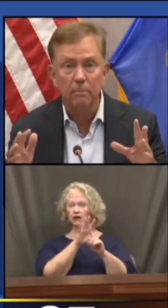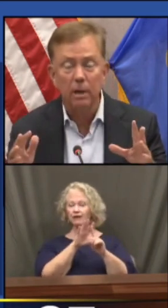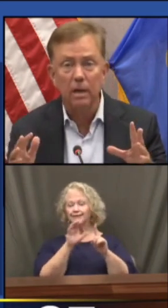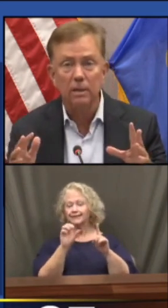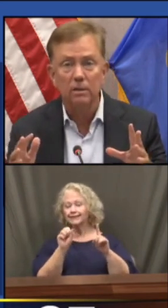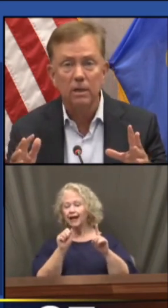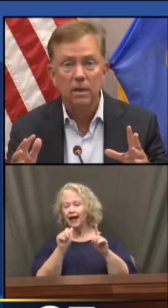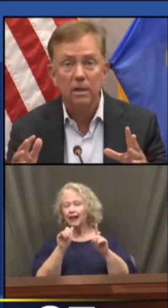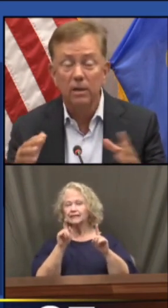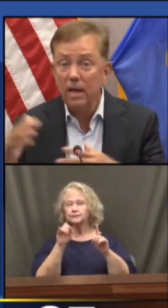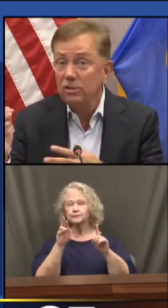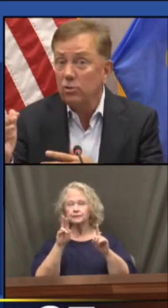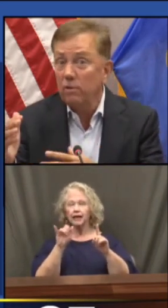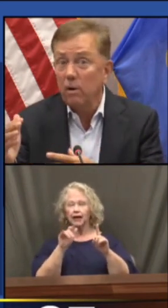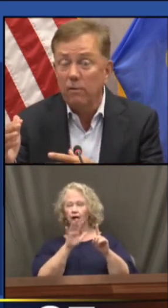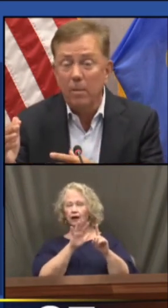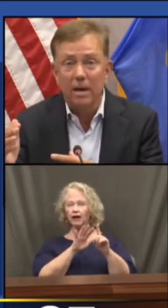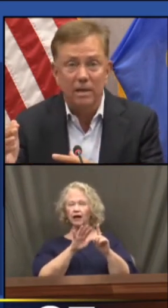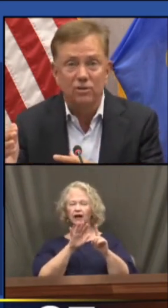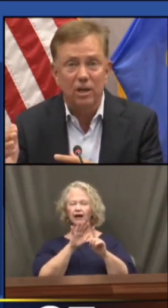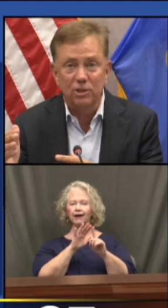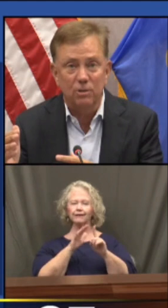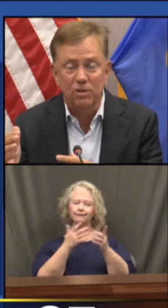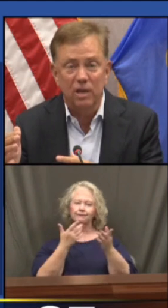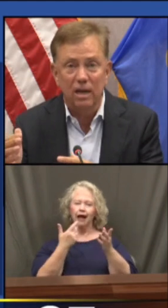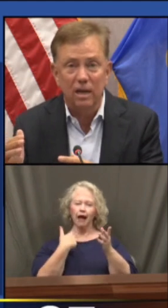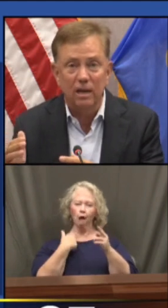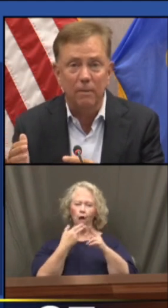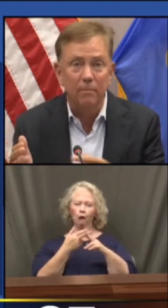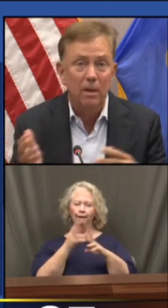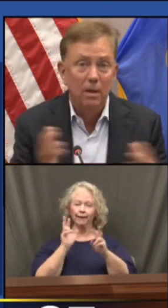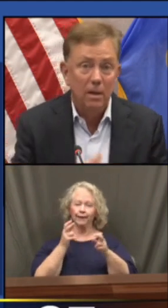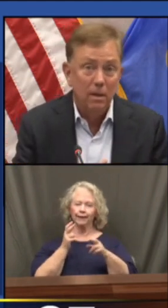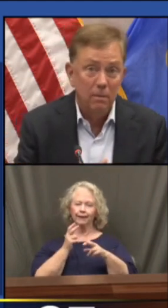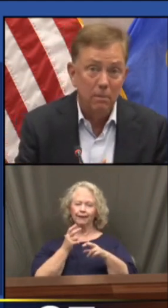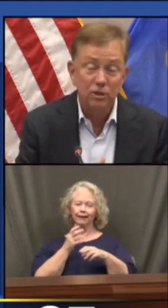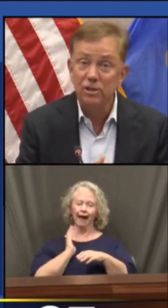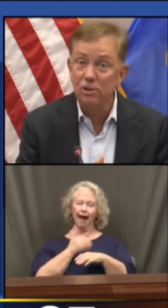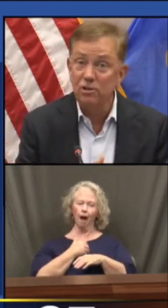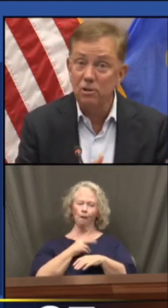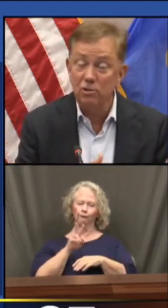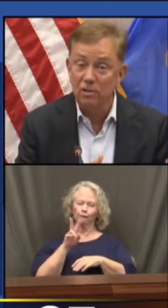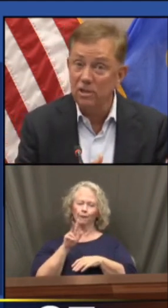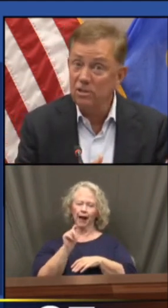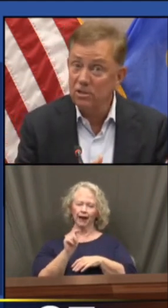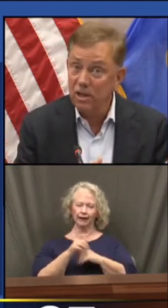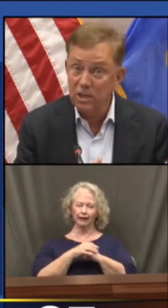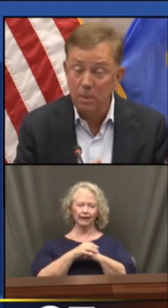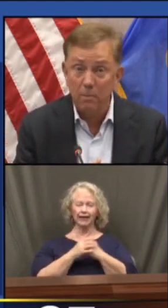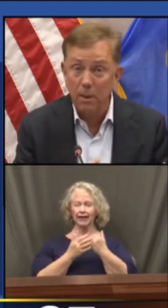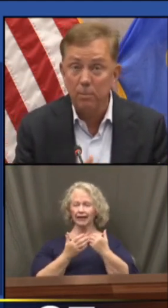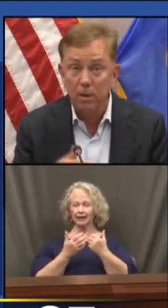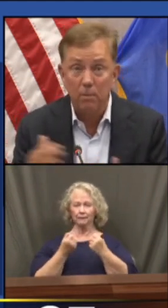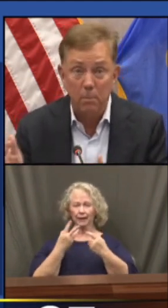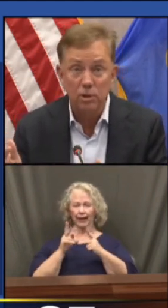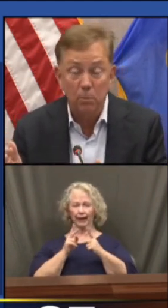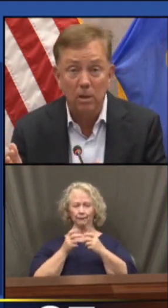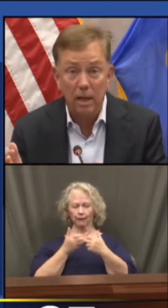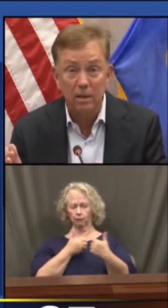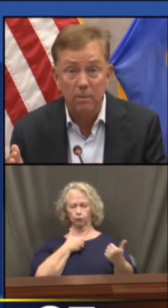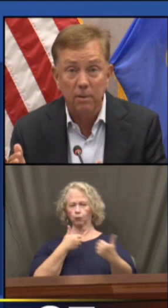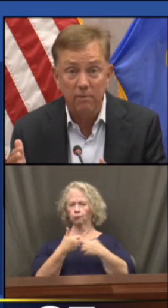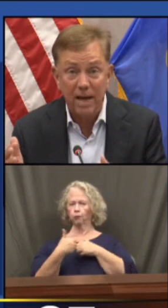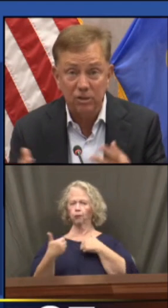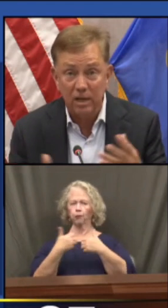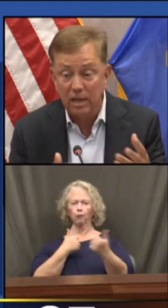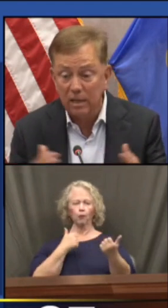Salisbury and beyond, that's sort of our Vermont, as Josh would say. Much easier to social distance, so not as many people there, much more